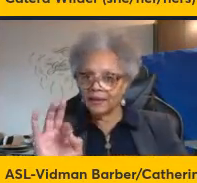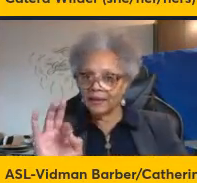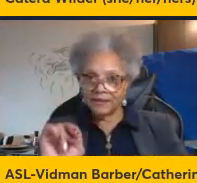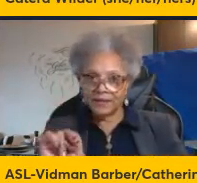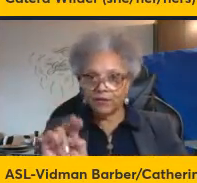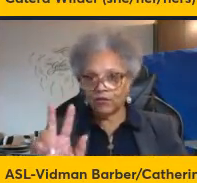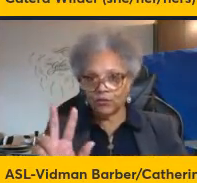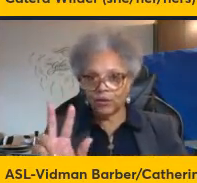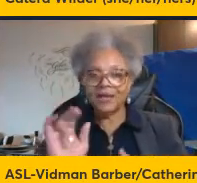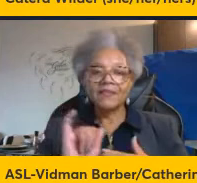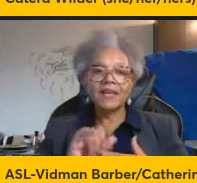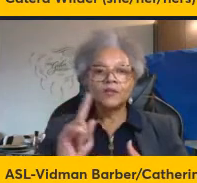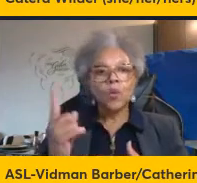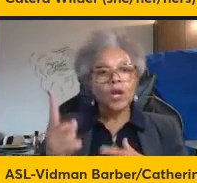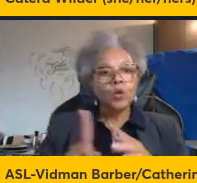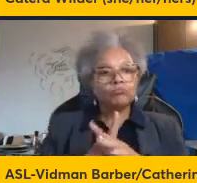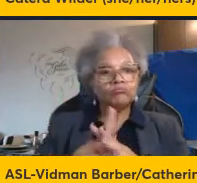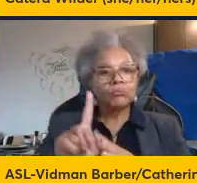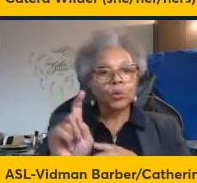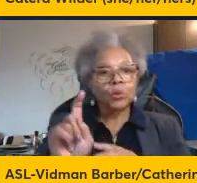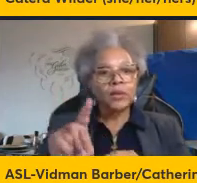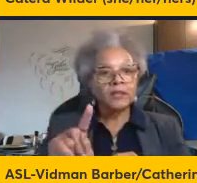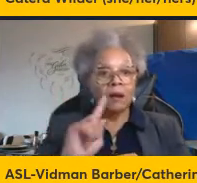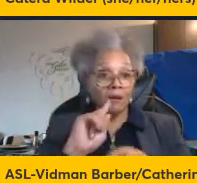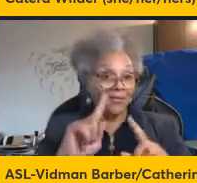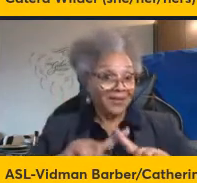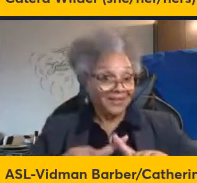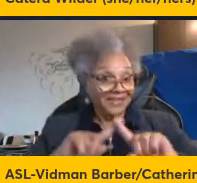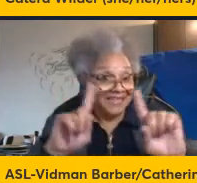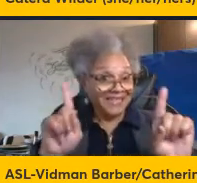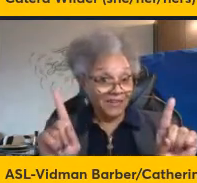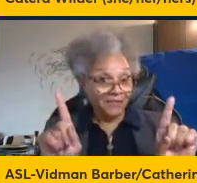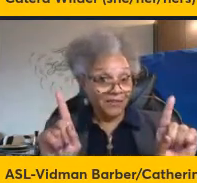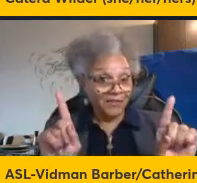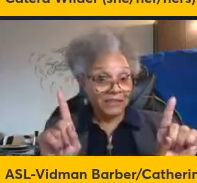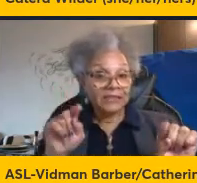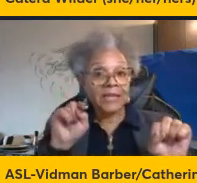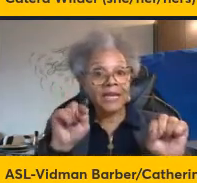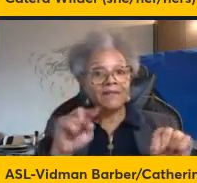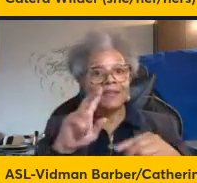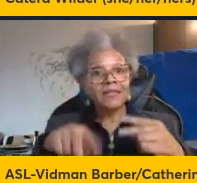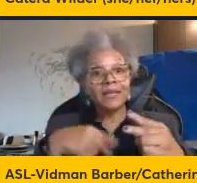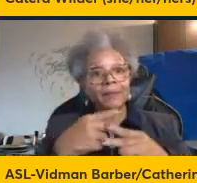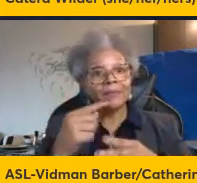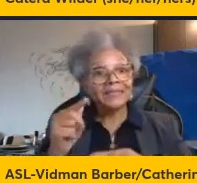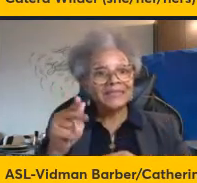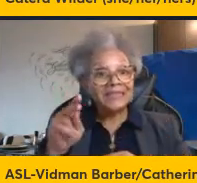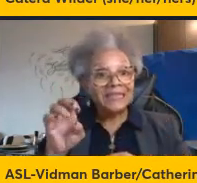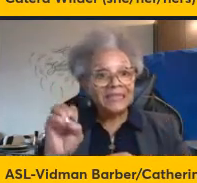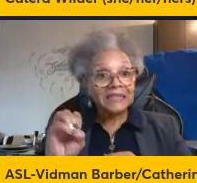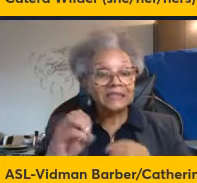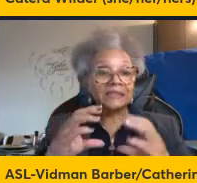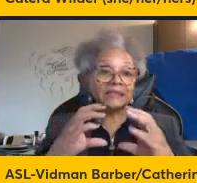of the questions we had, which was, are there just differences in the types of genes or different cellular